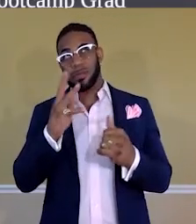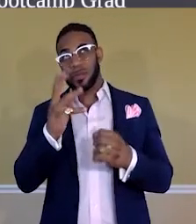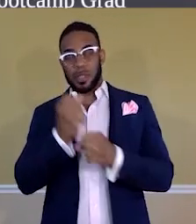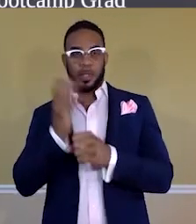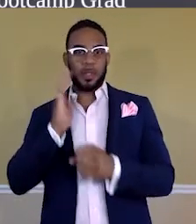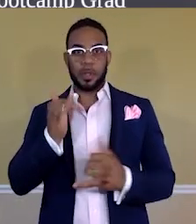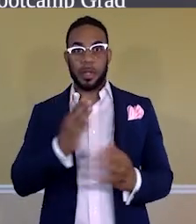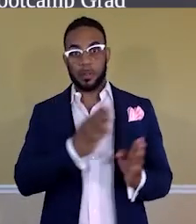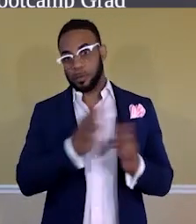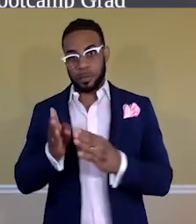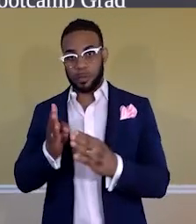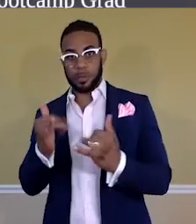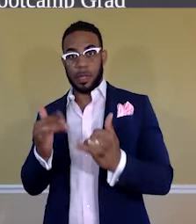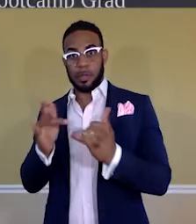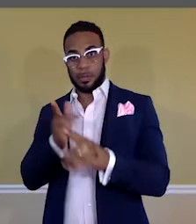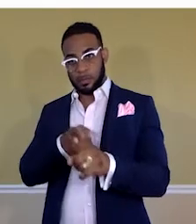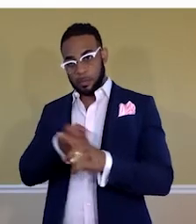now.